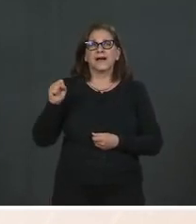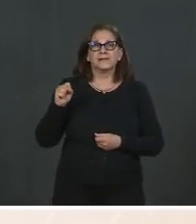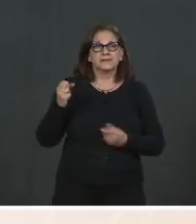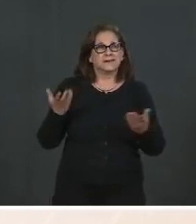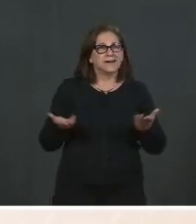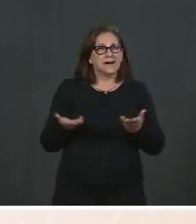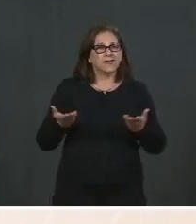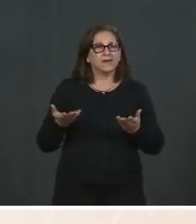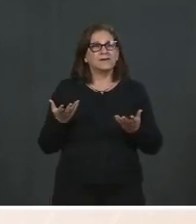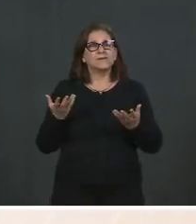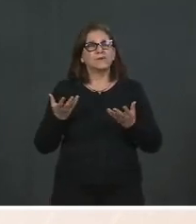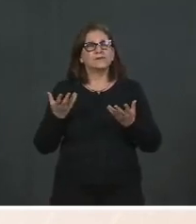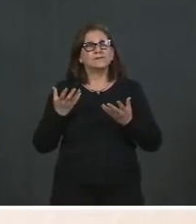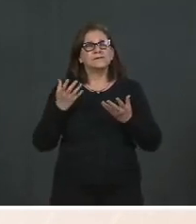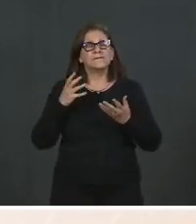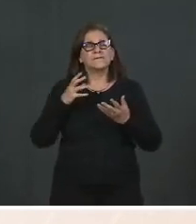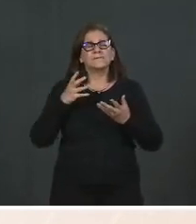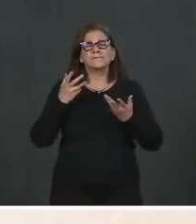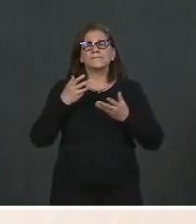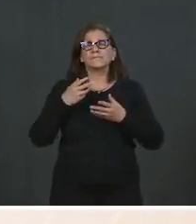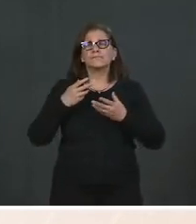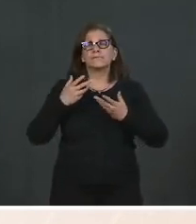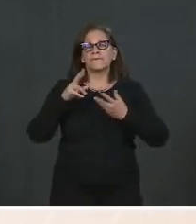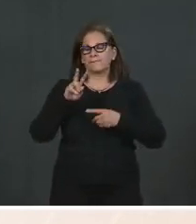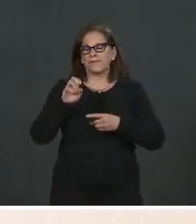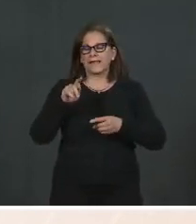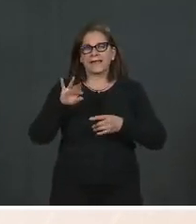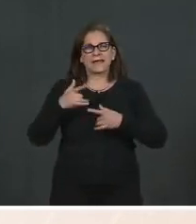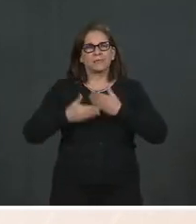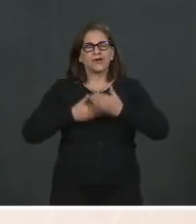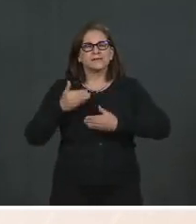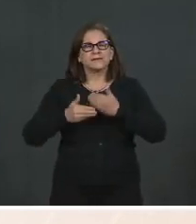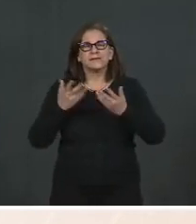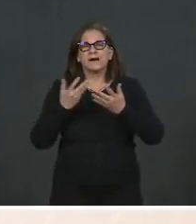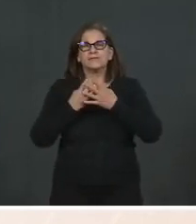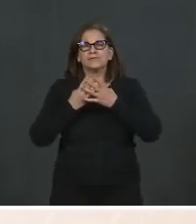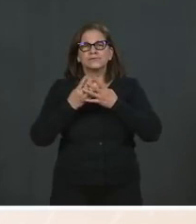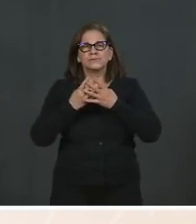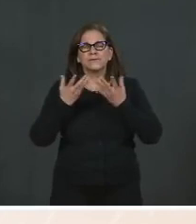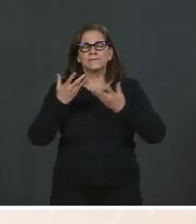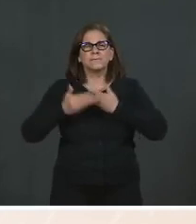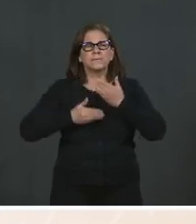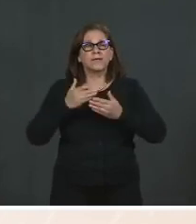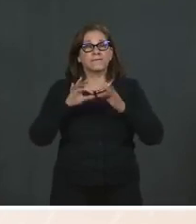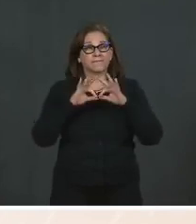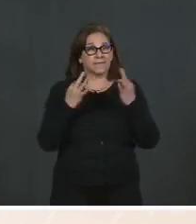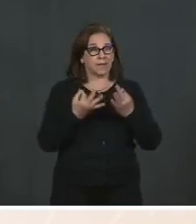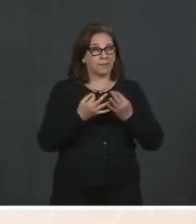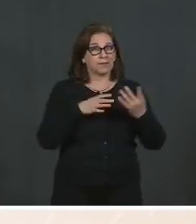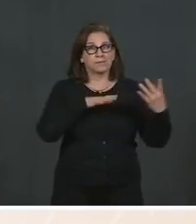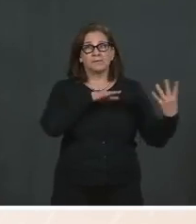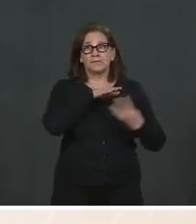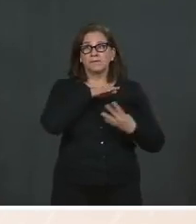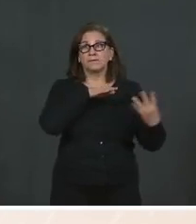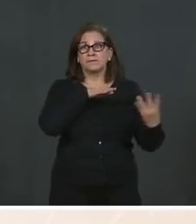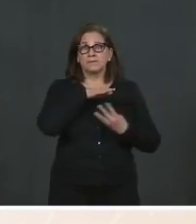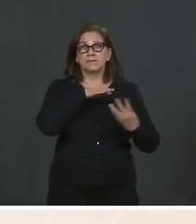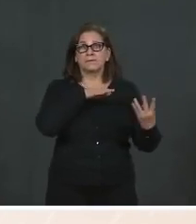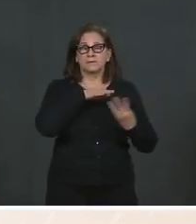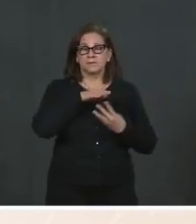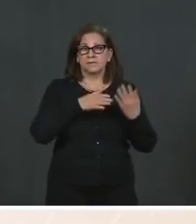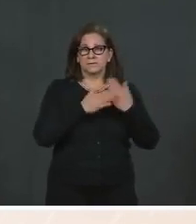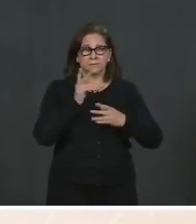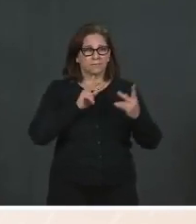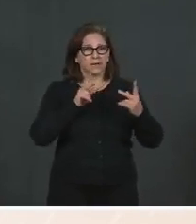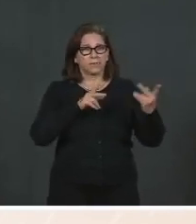these sponsor families? Some of them may be family members, as we've heard, Mhm. but it's been a question as to who are